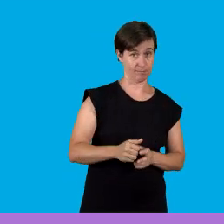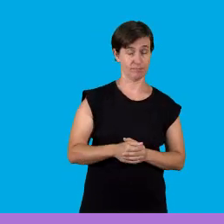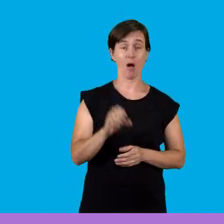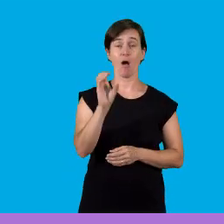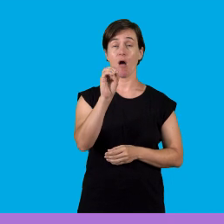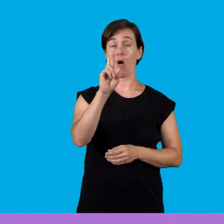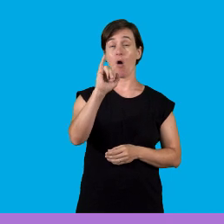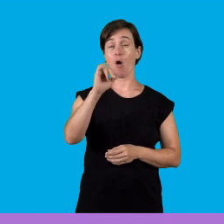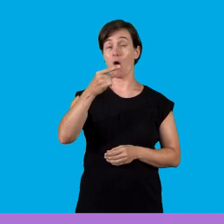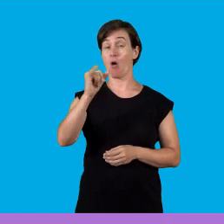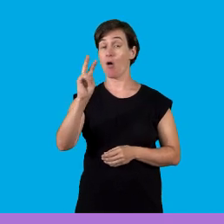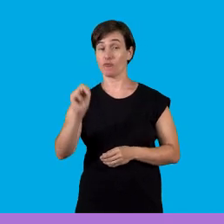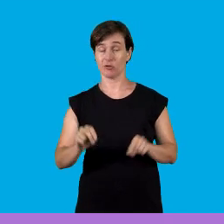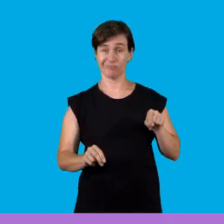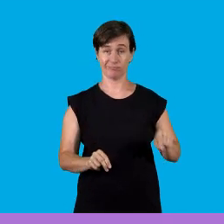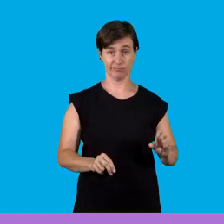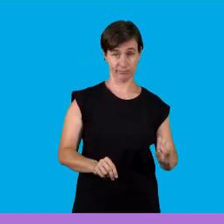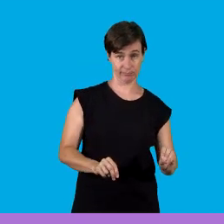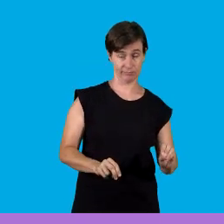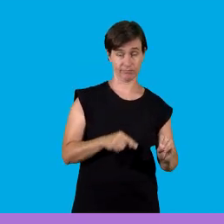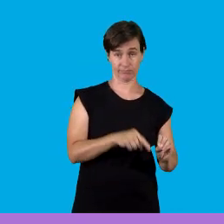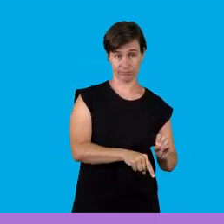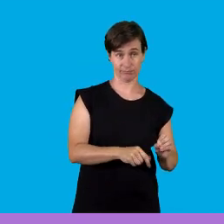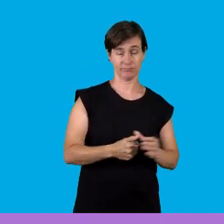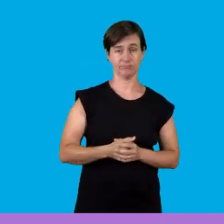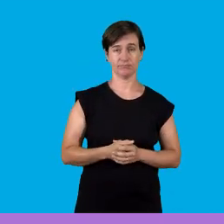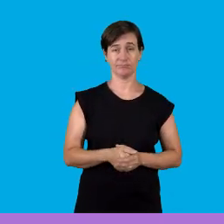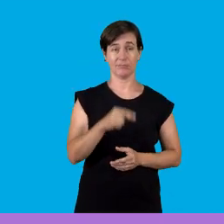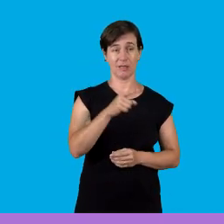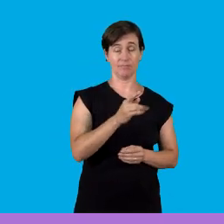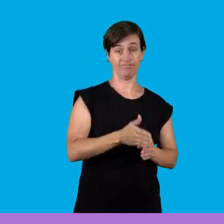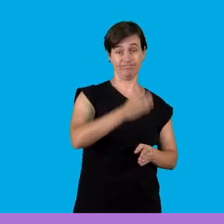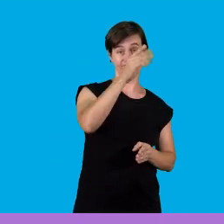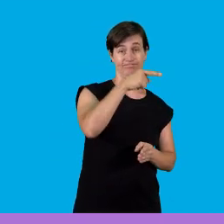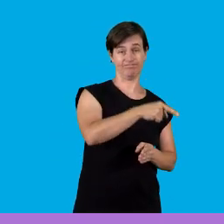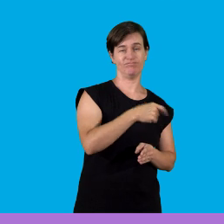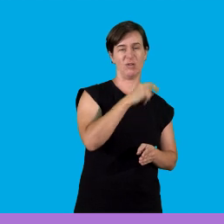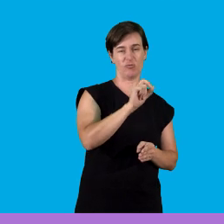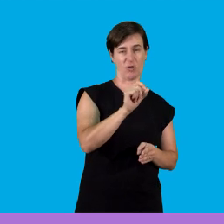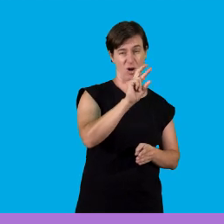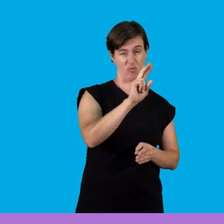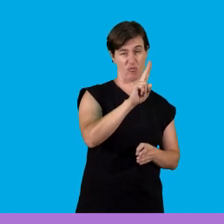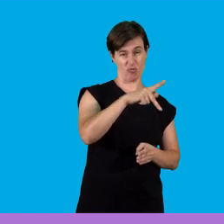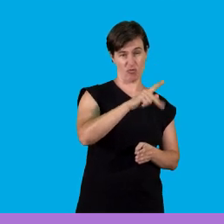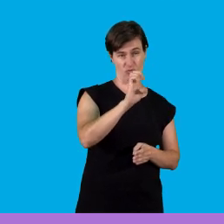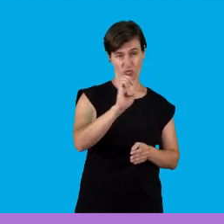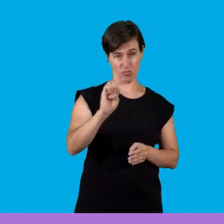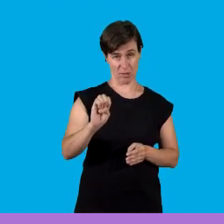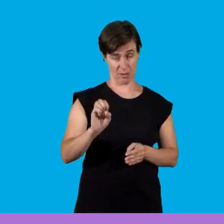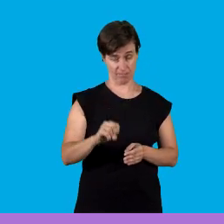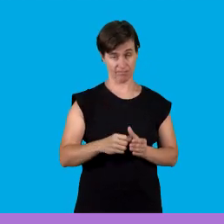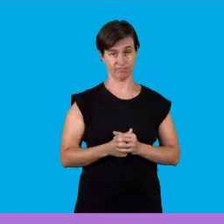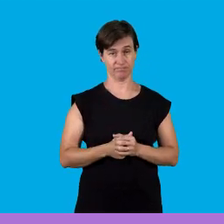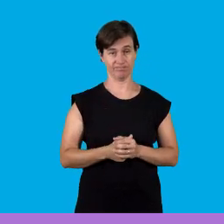Our origin. And here I'll indicate my Indian rupees, right? I'll just write rupees. And this